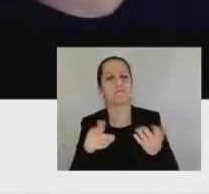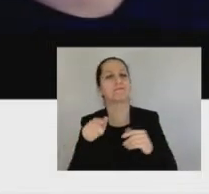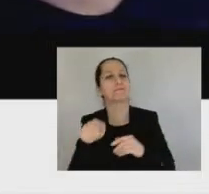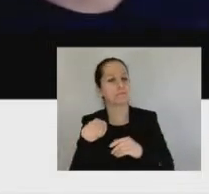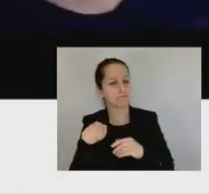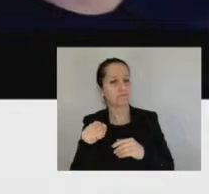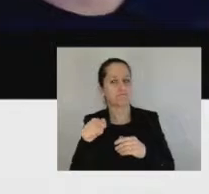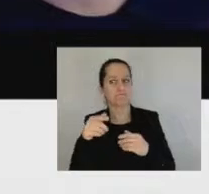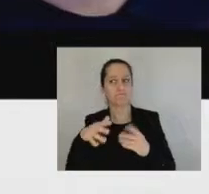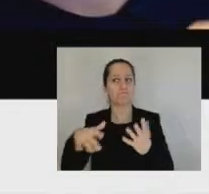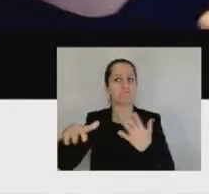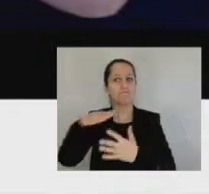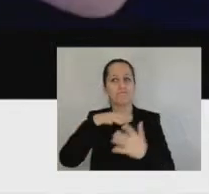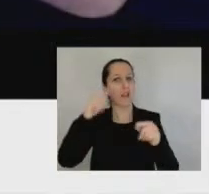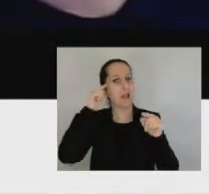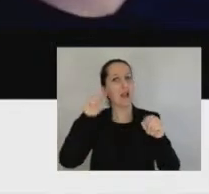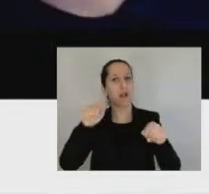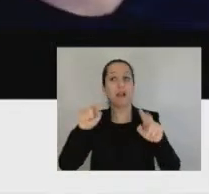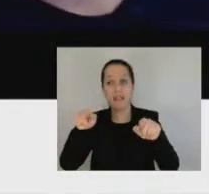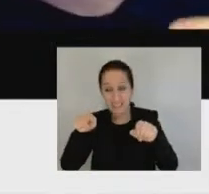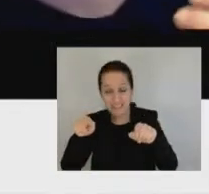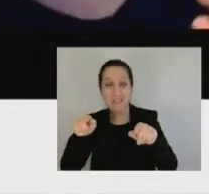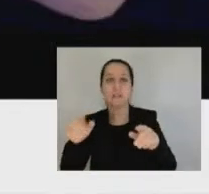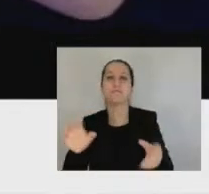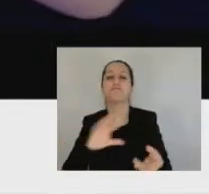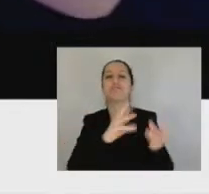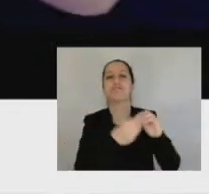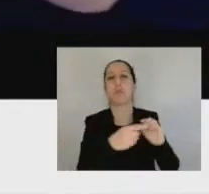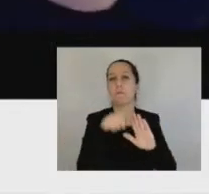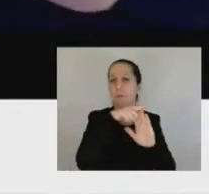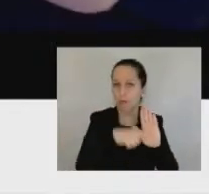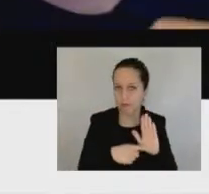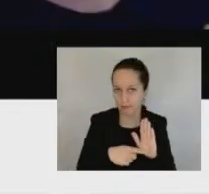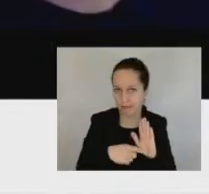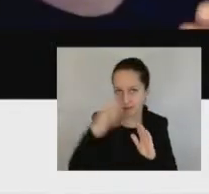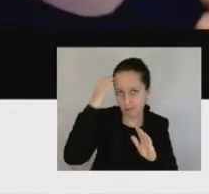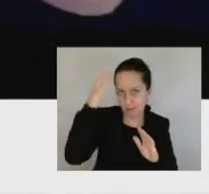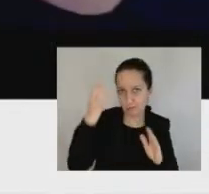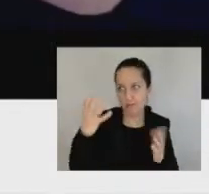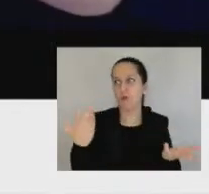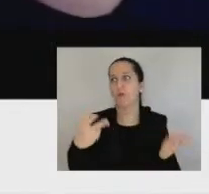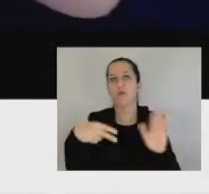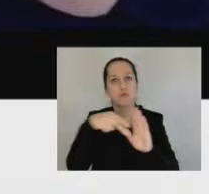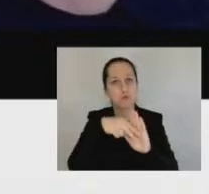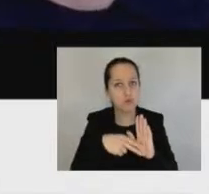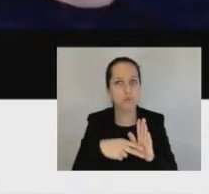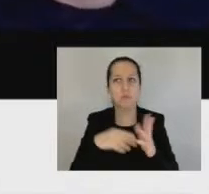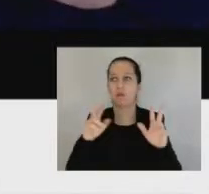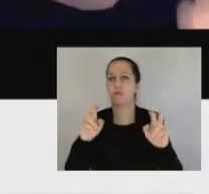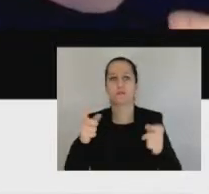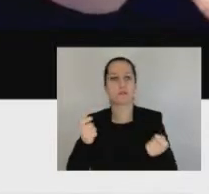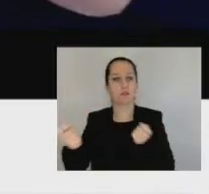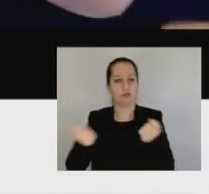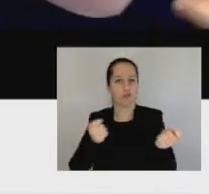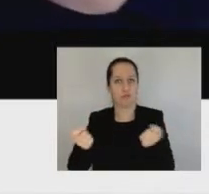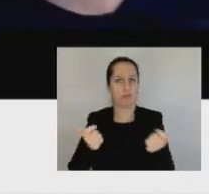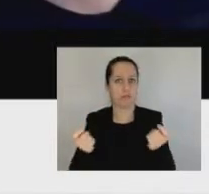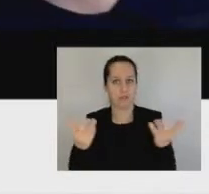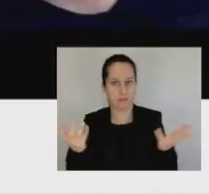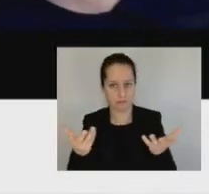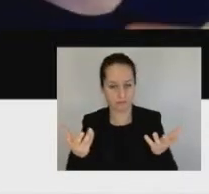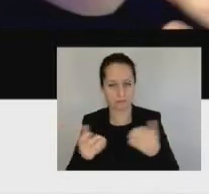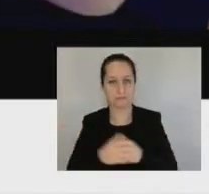with regard to certain conditions, how society builds this in terms of public policies, in terms of social regulations, in structural and in